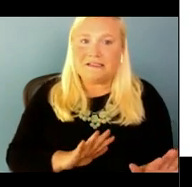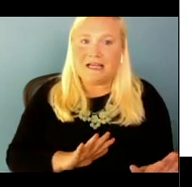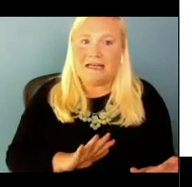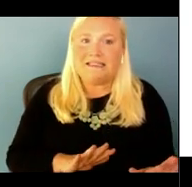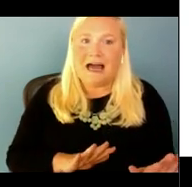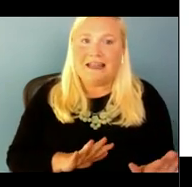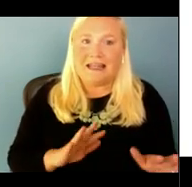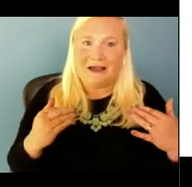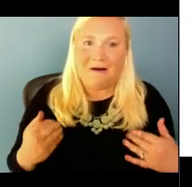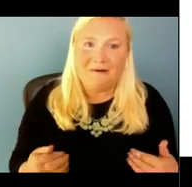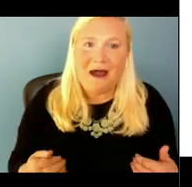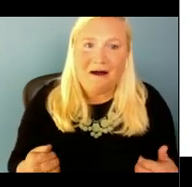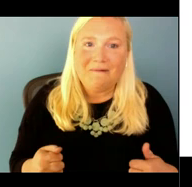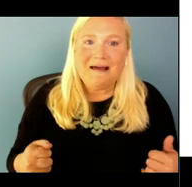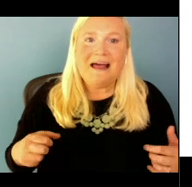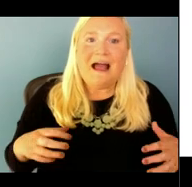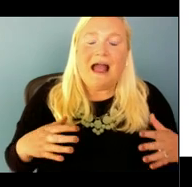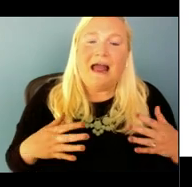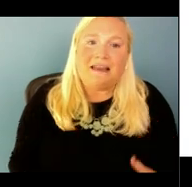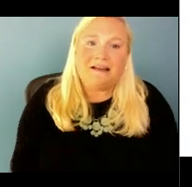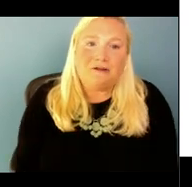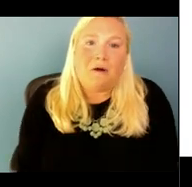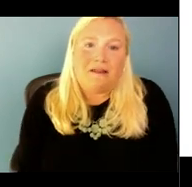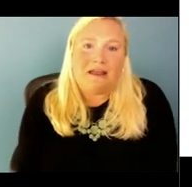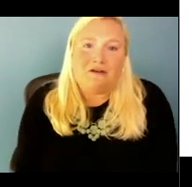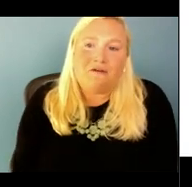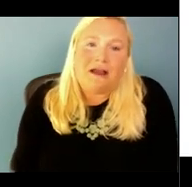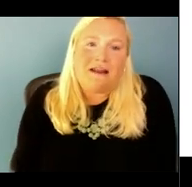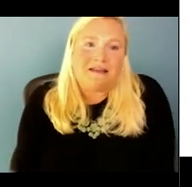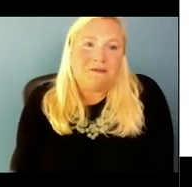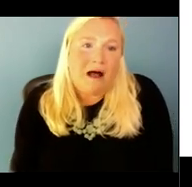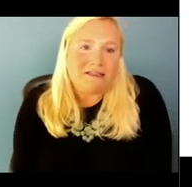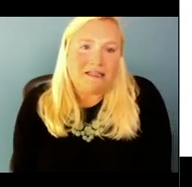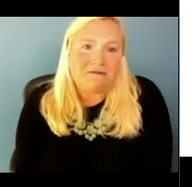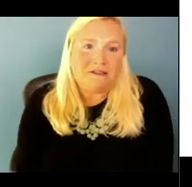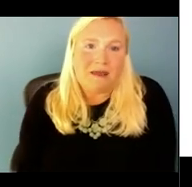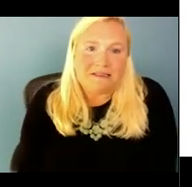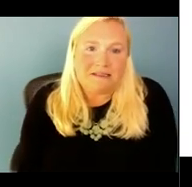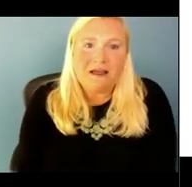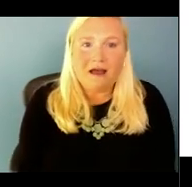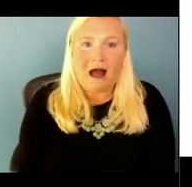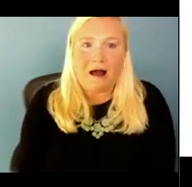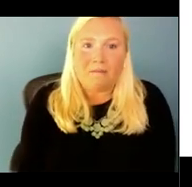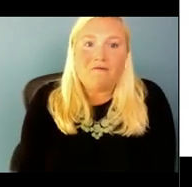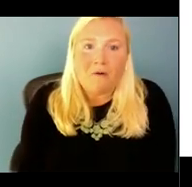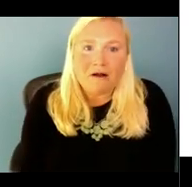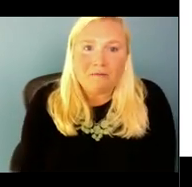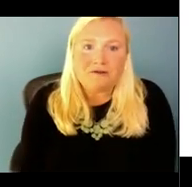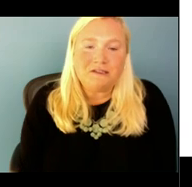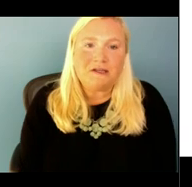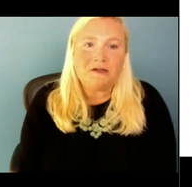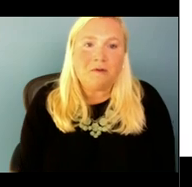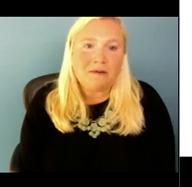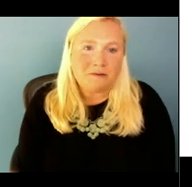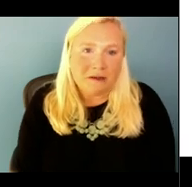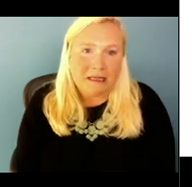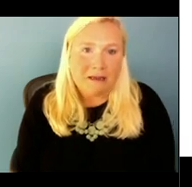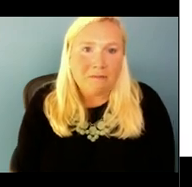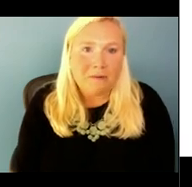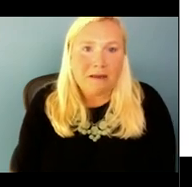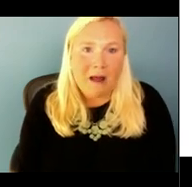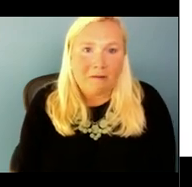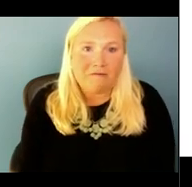my client looks kind of sad, like, oh no. And knowing that you've created this positive space for emotions in your room